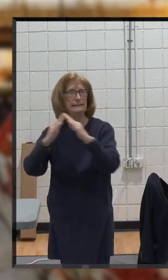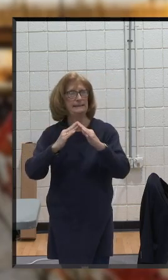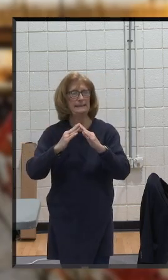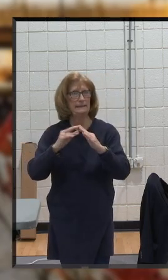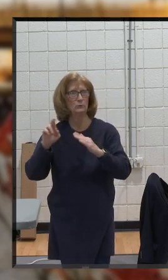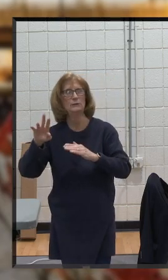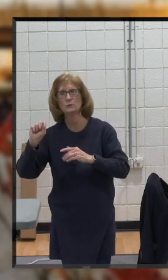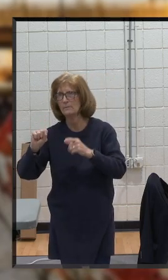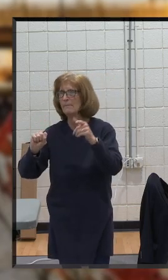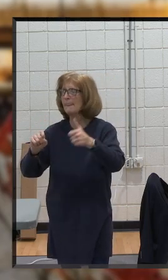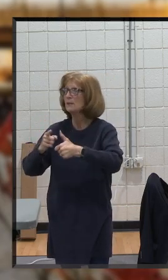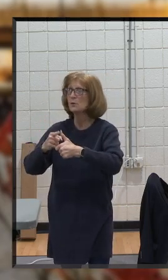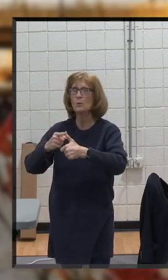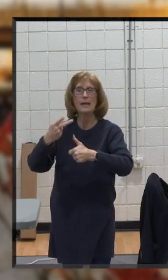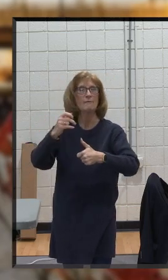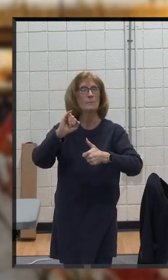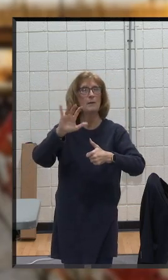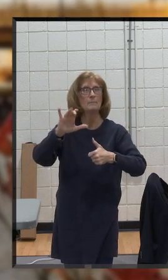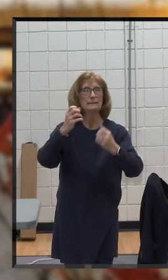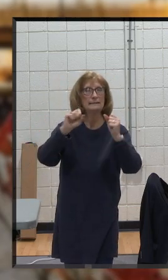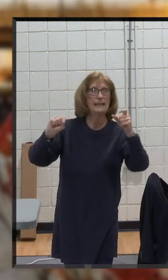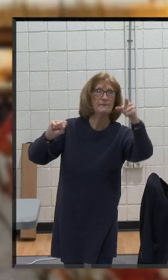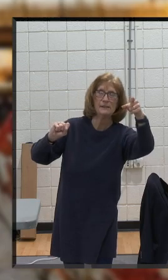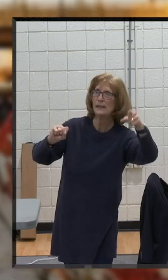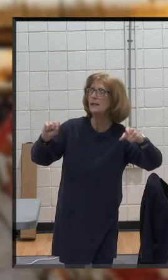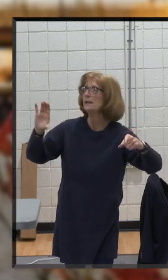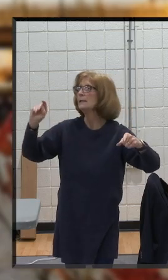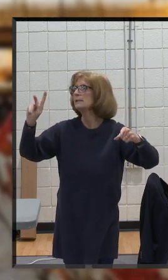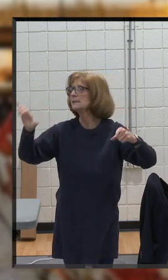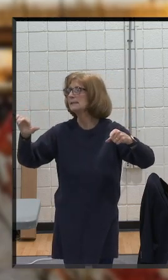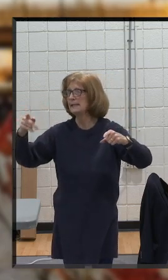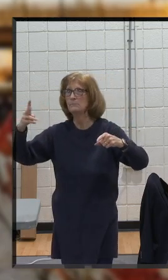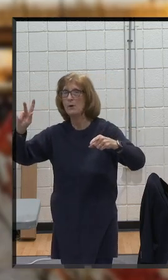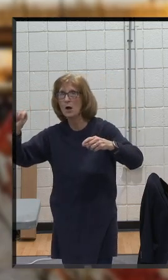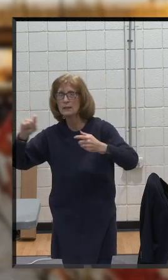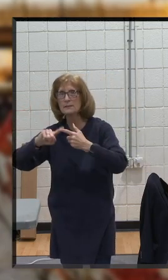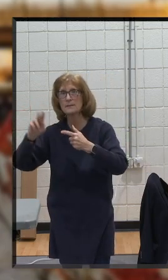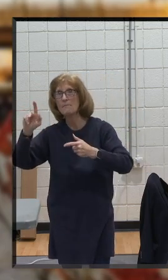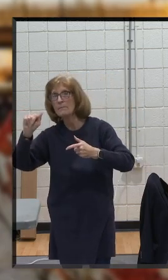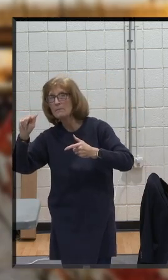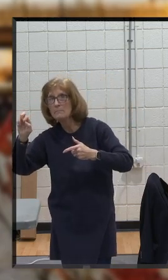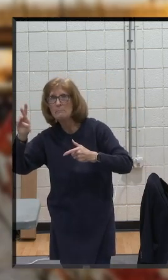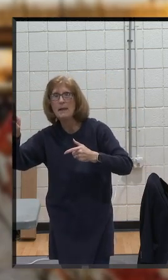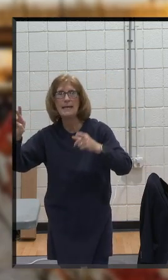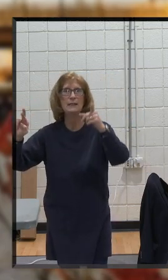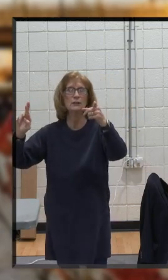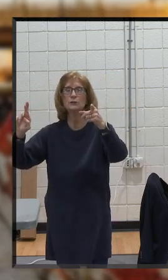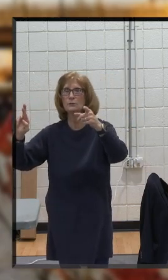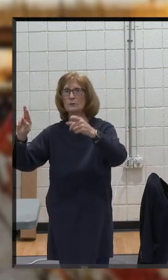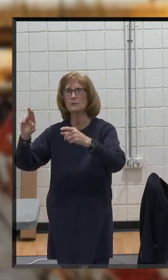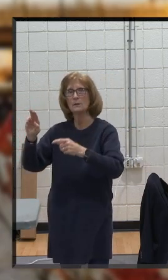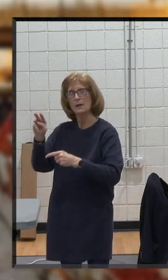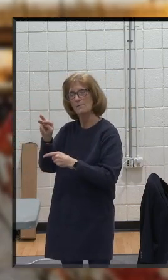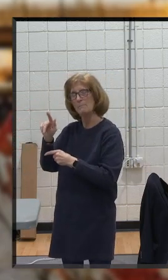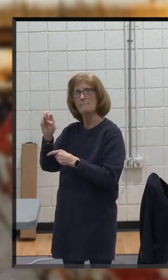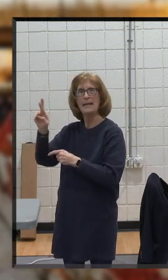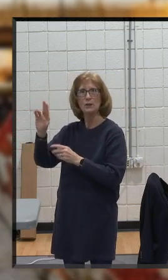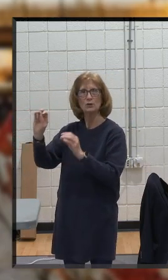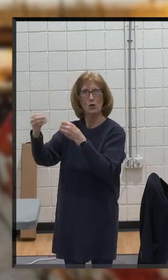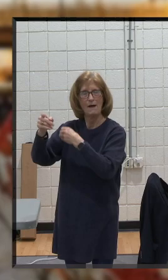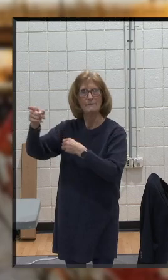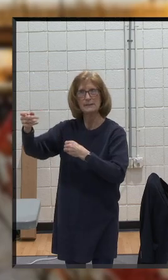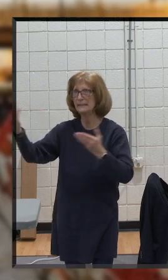from the Department of Public Safety, city parks, the mayor's office. Our youth coordinator Caldwell is back here to talk